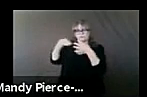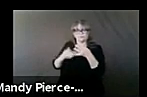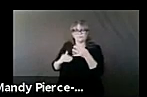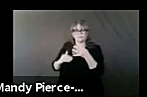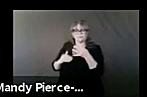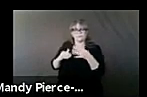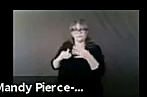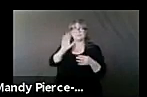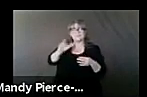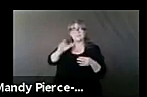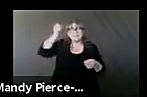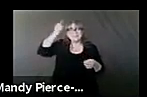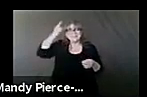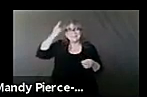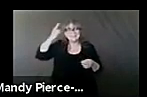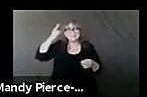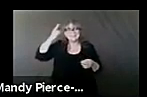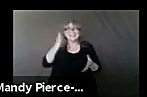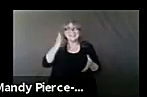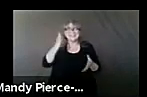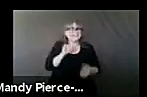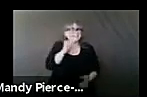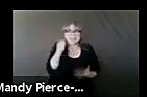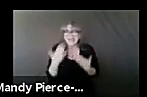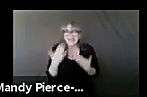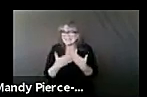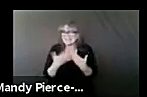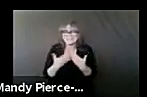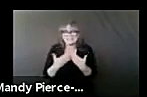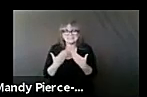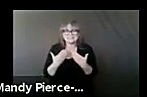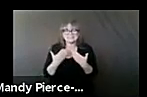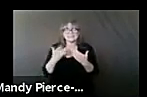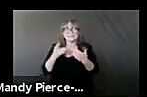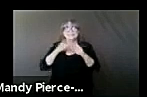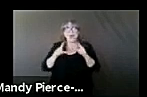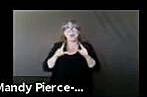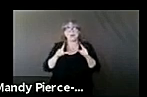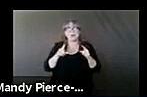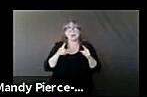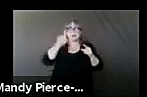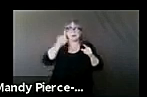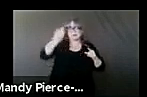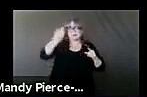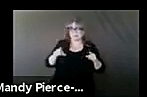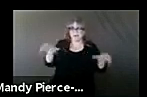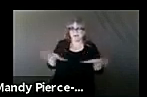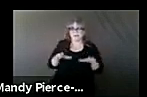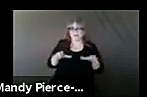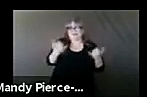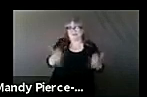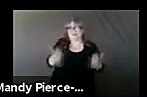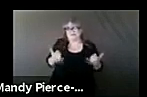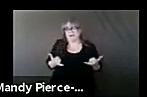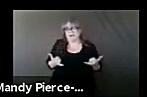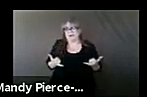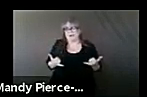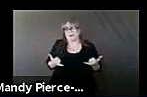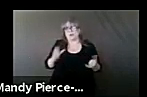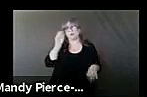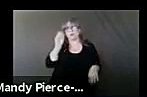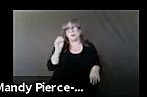before we're in the midst of difficult decision-making of the pandemic. And so I'm very pleased that these